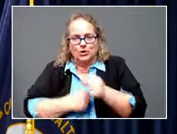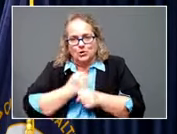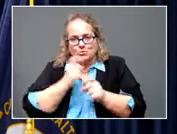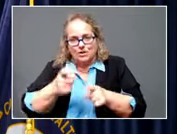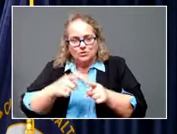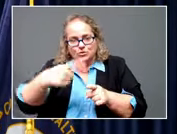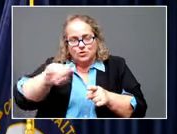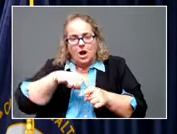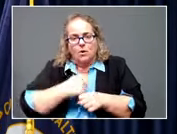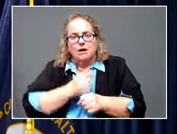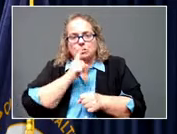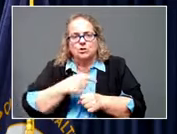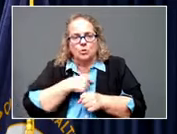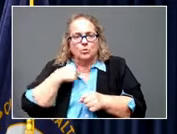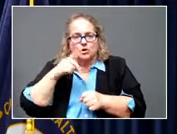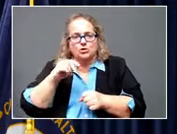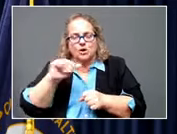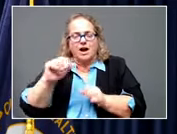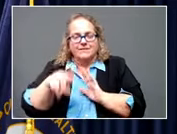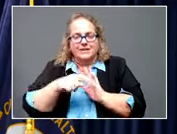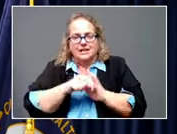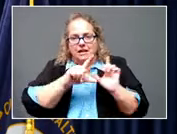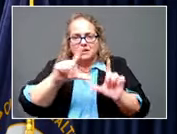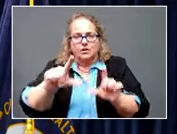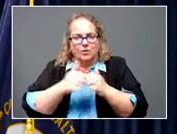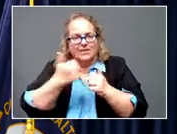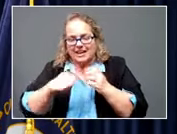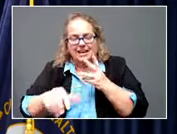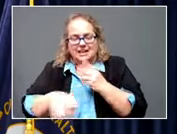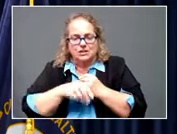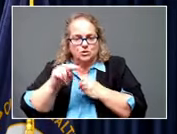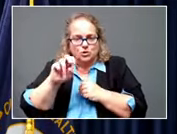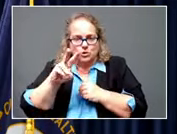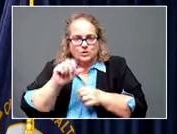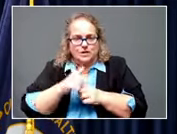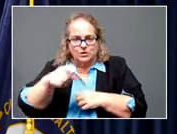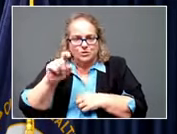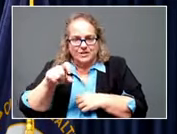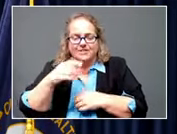out a video with any additional news that you need. Thank y'all.